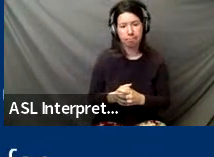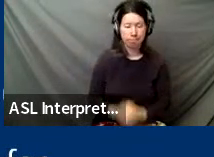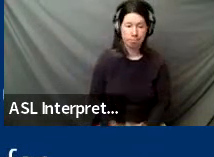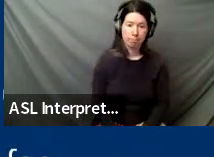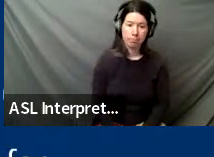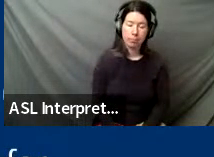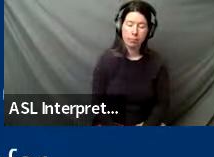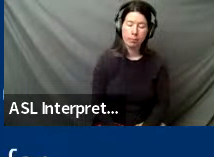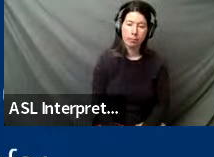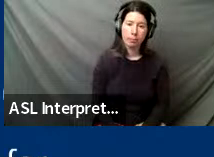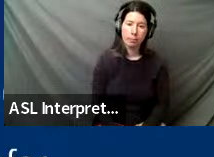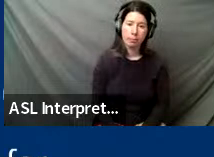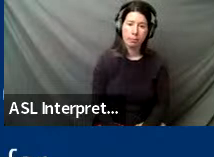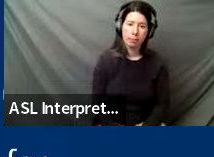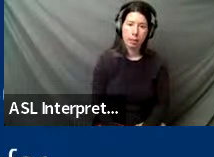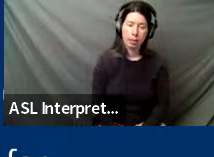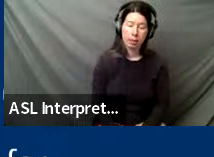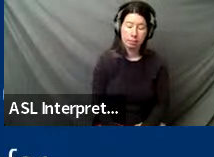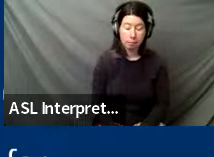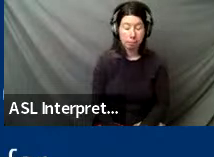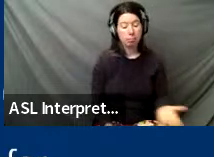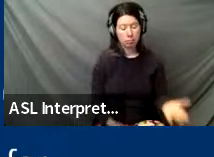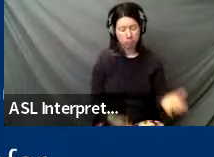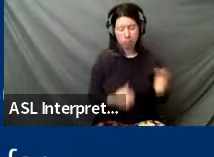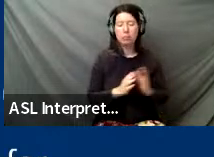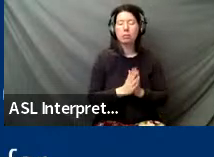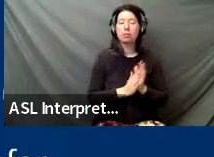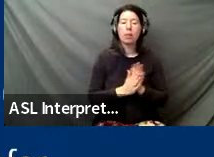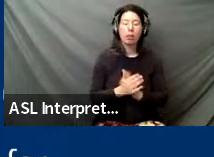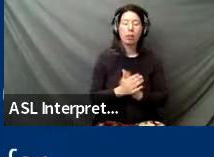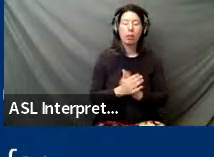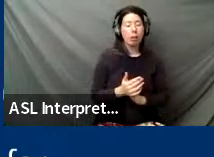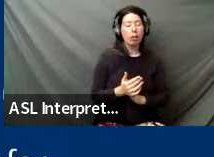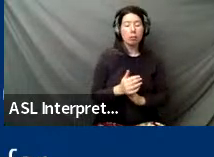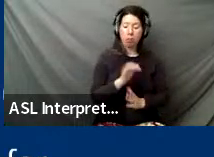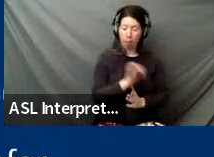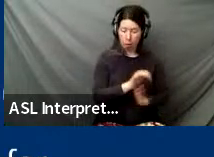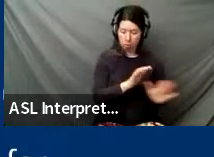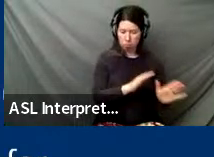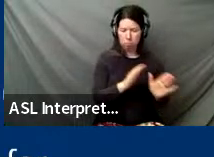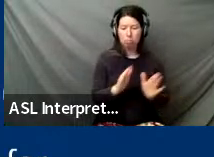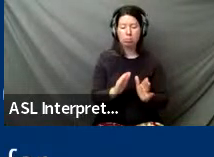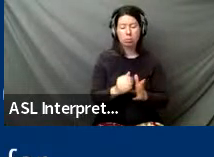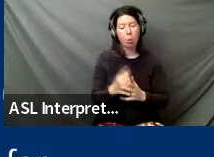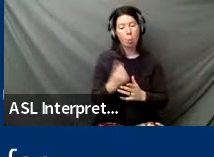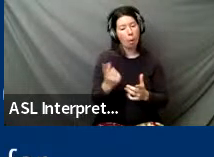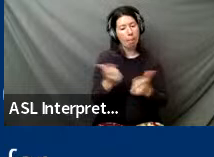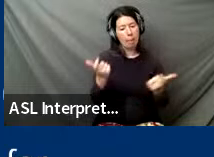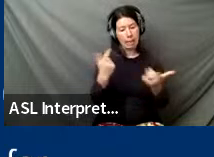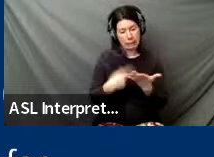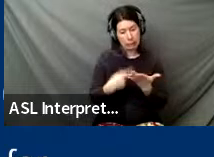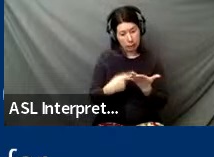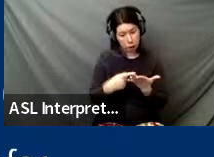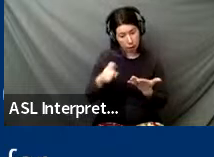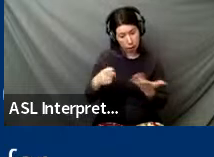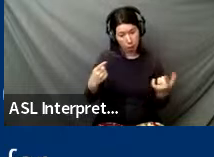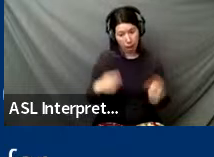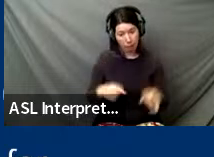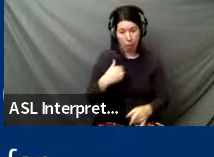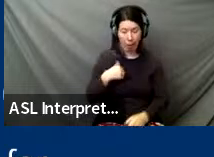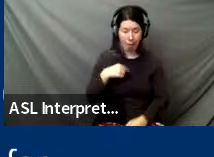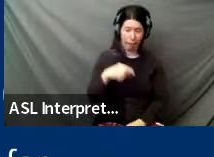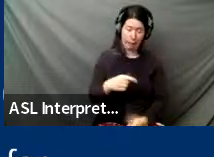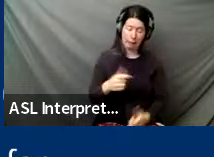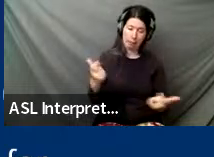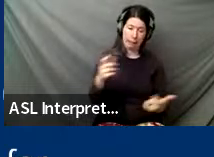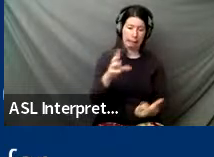So I really, with that, I think one of the big things that we want to talk about is, we've got this proposed $6 billion program. You've seen